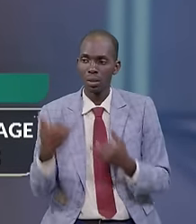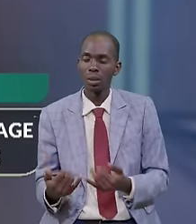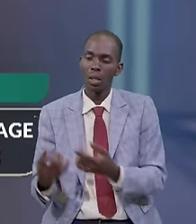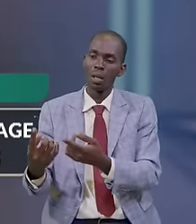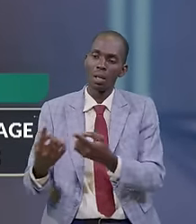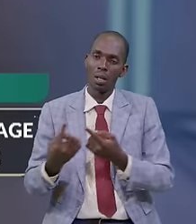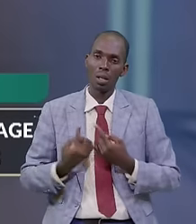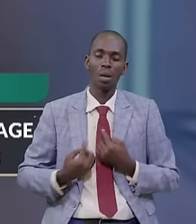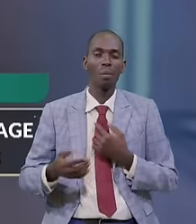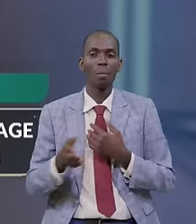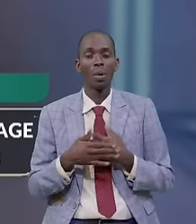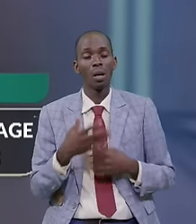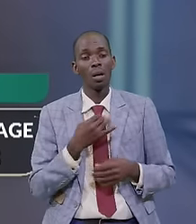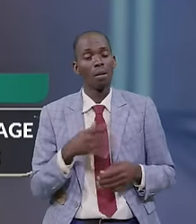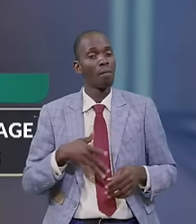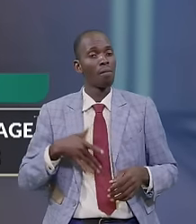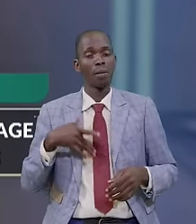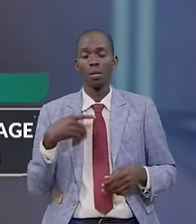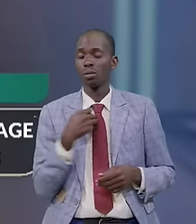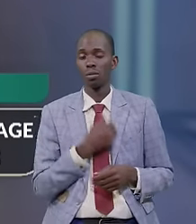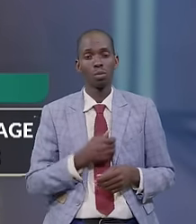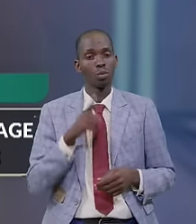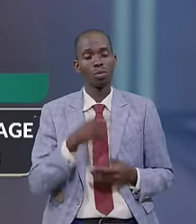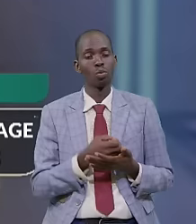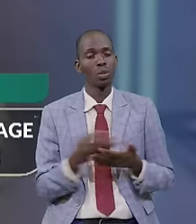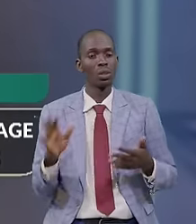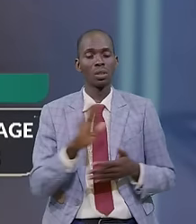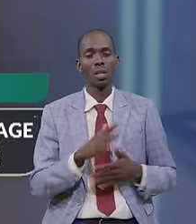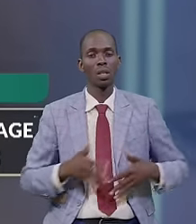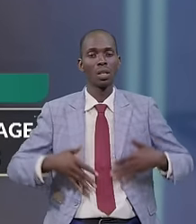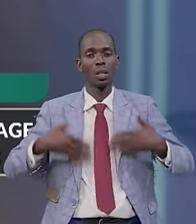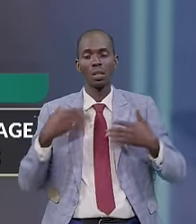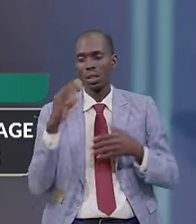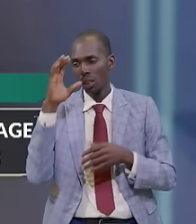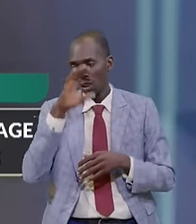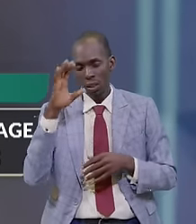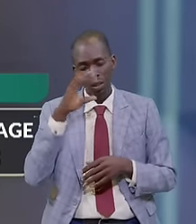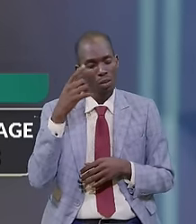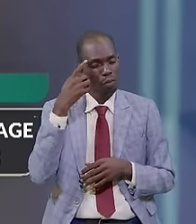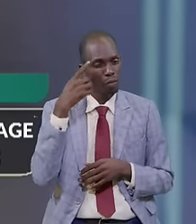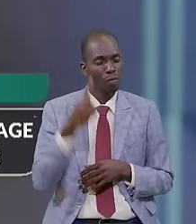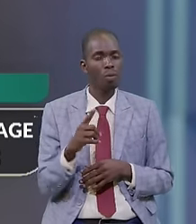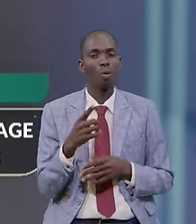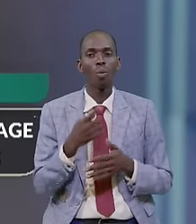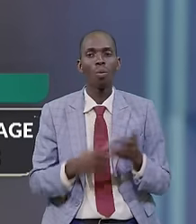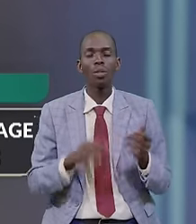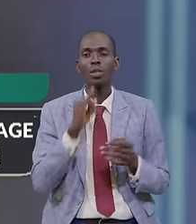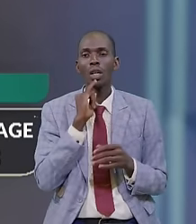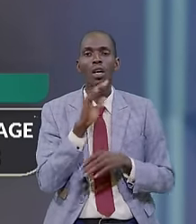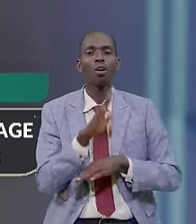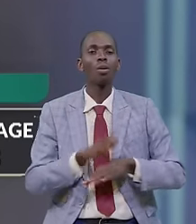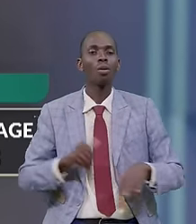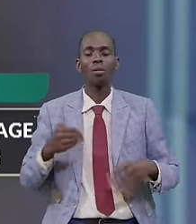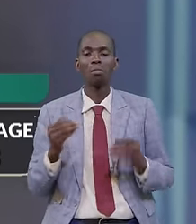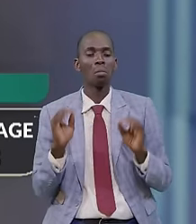sorry. They say they wasted their lives chasing what they referred not to now as shadows and